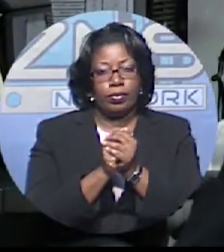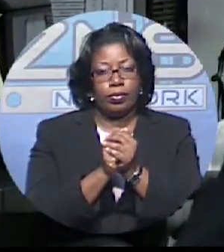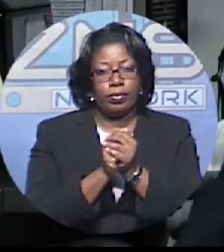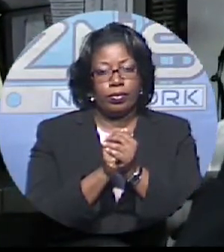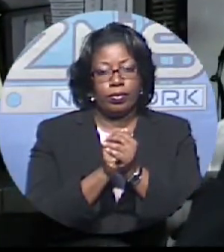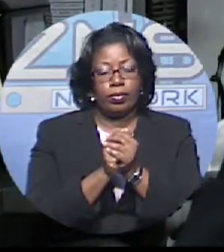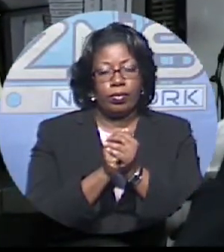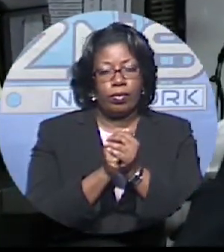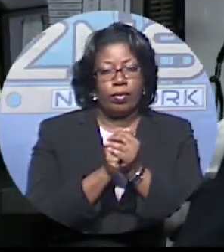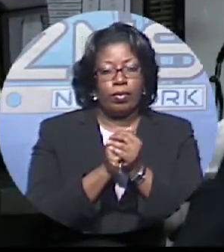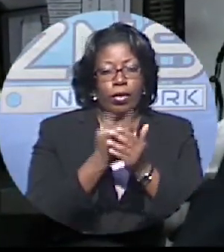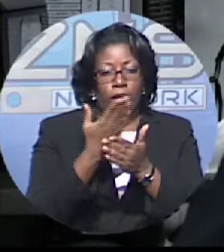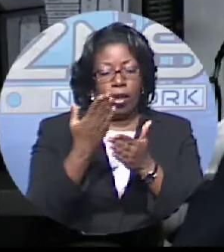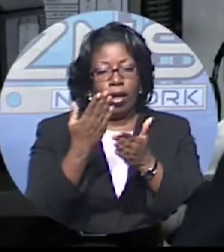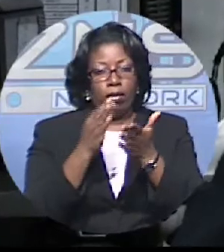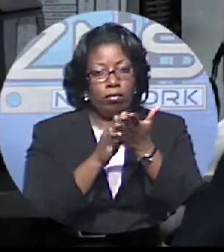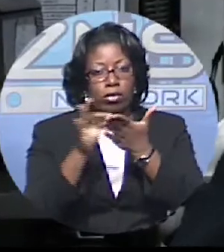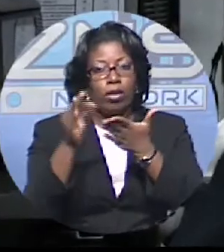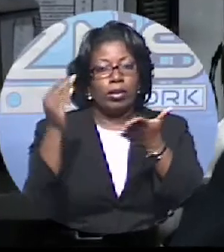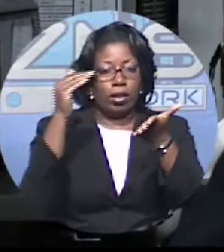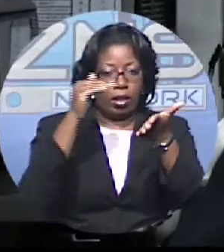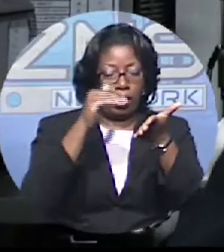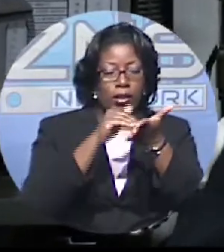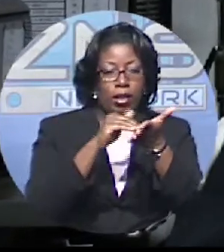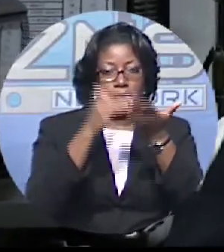Recount still ongoing today.